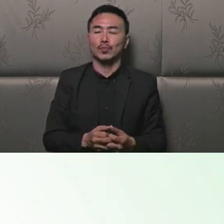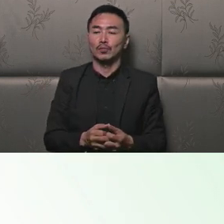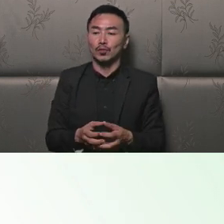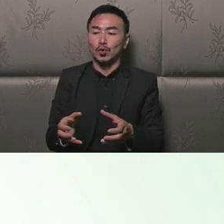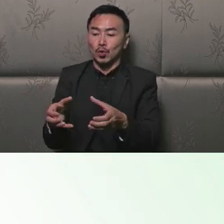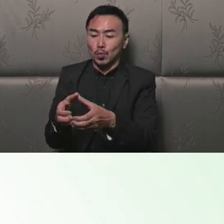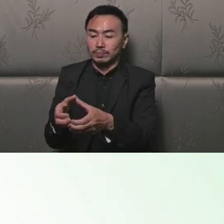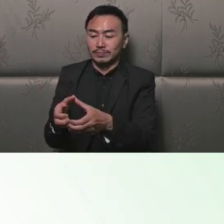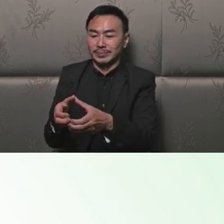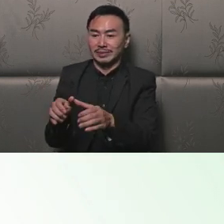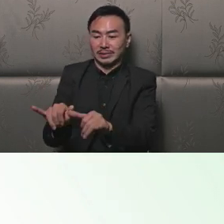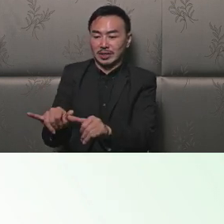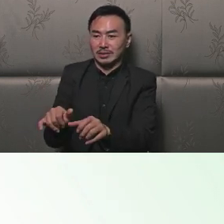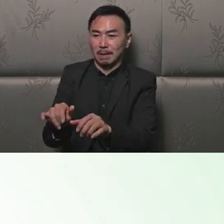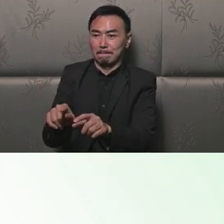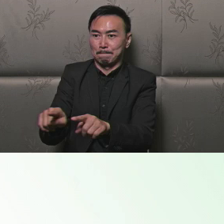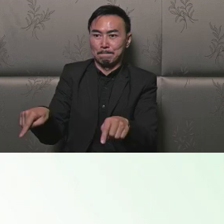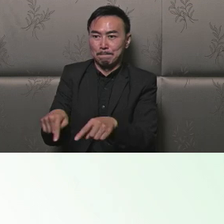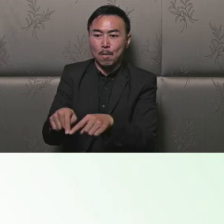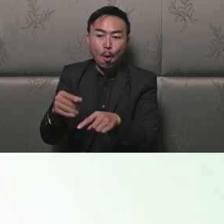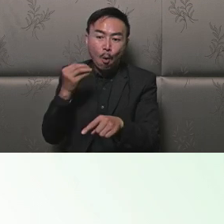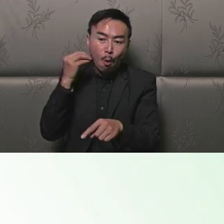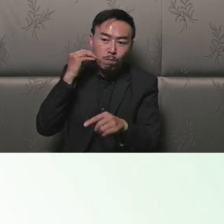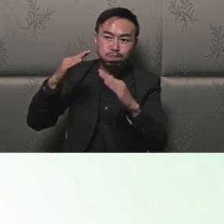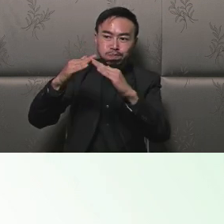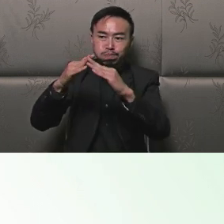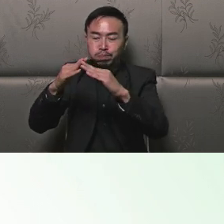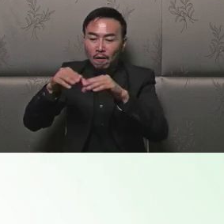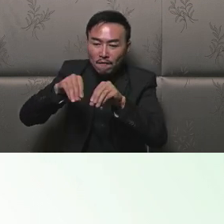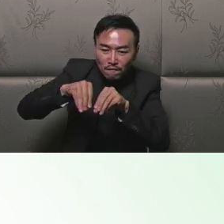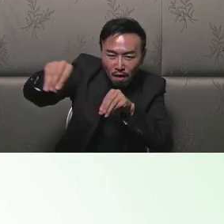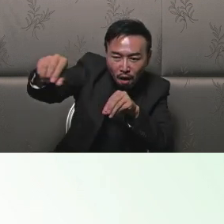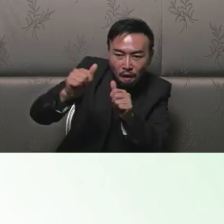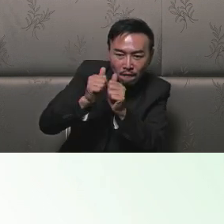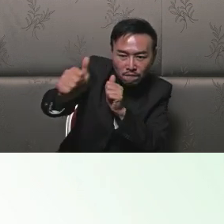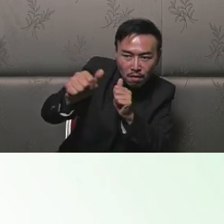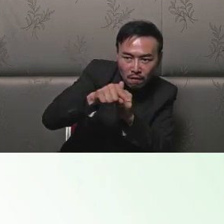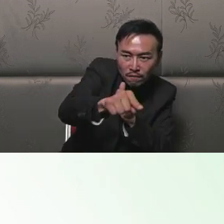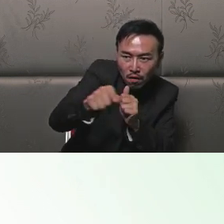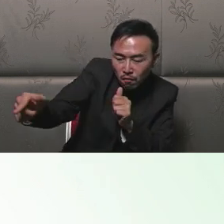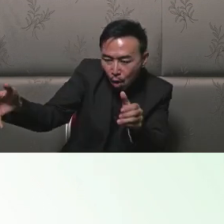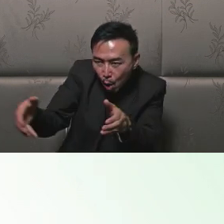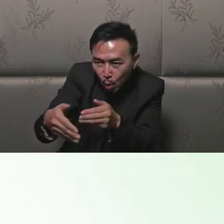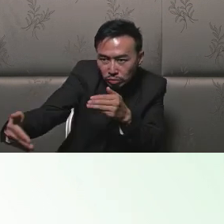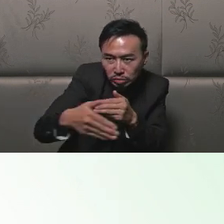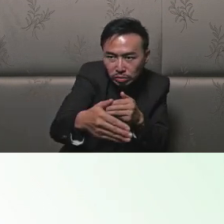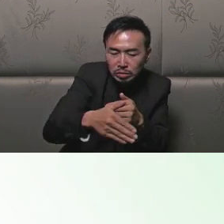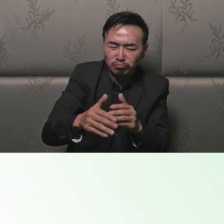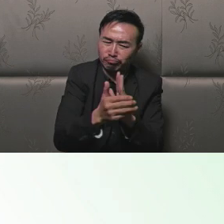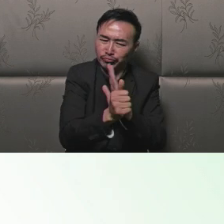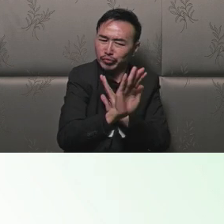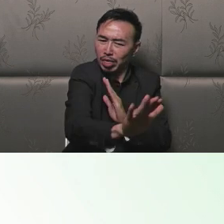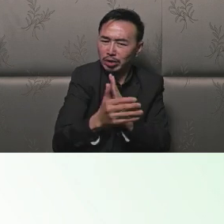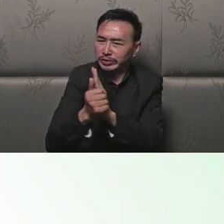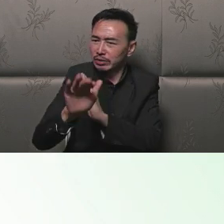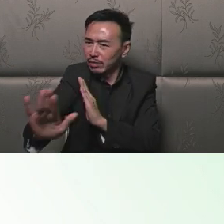could have 50% or lower than 50%. So it takes a lot of mastery on the part of